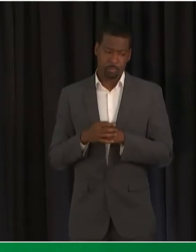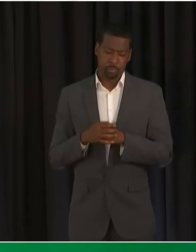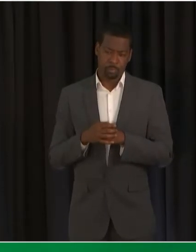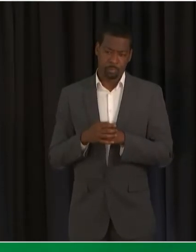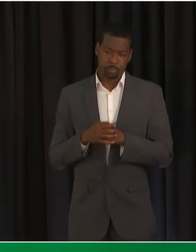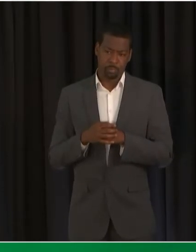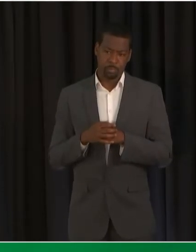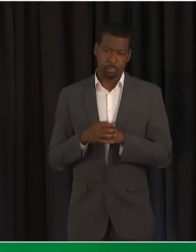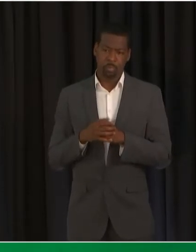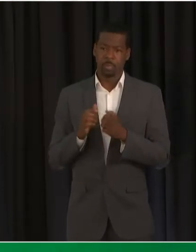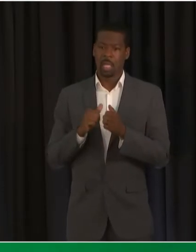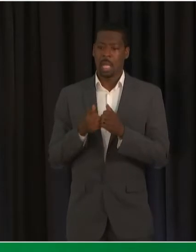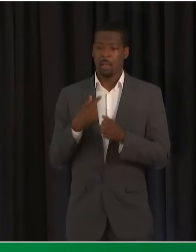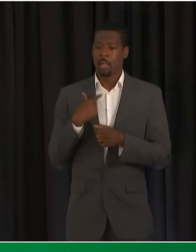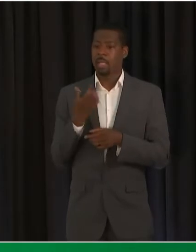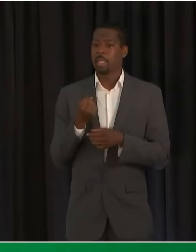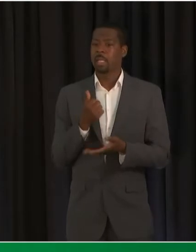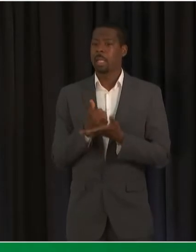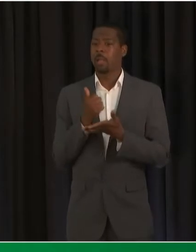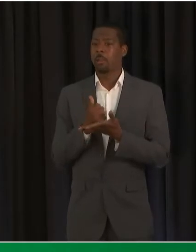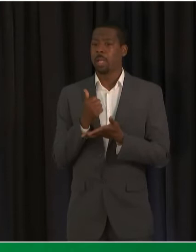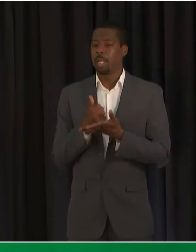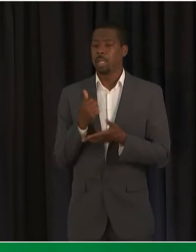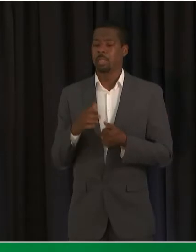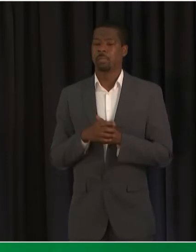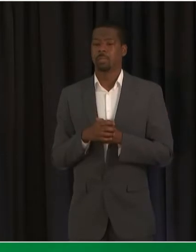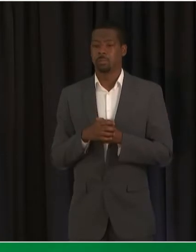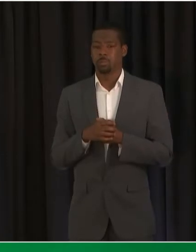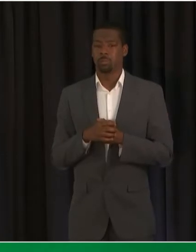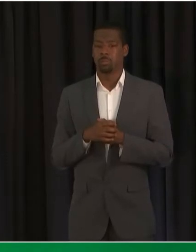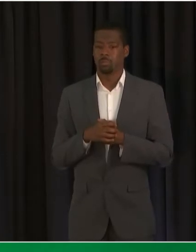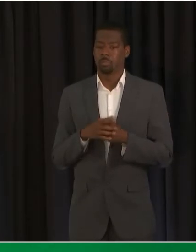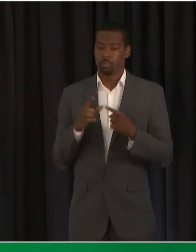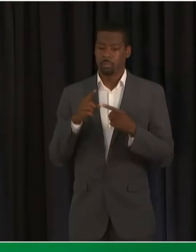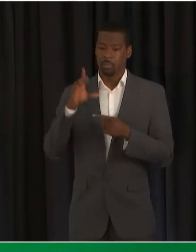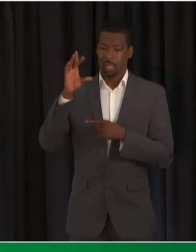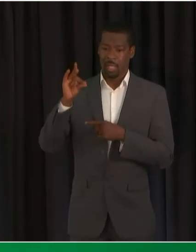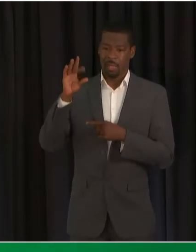please. How do I get help?